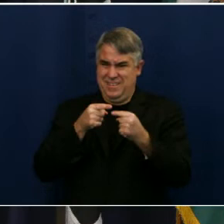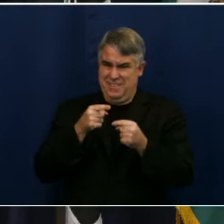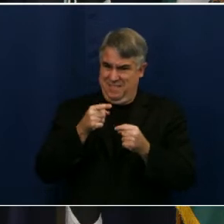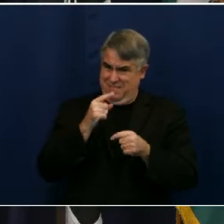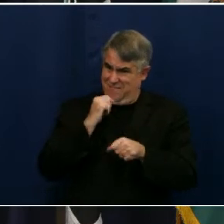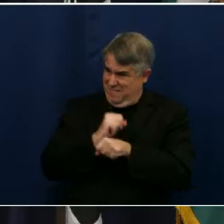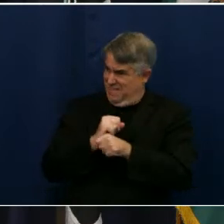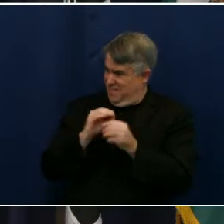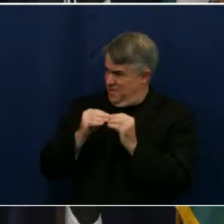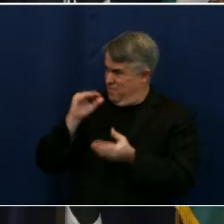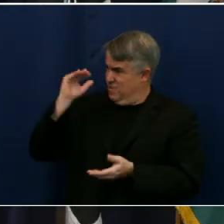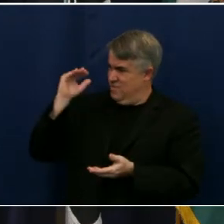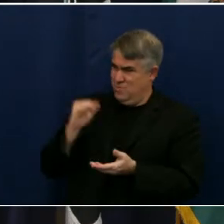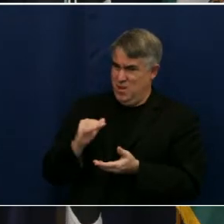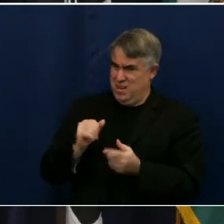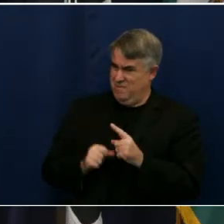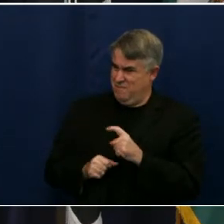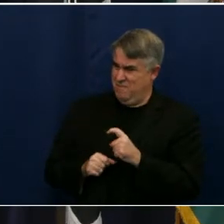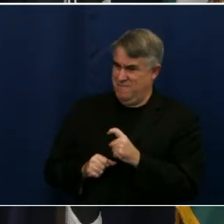curve?